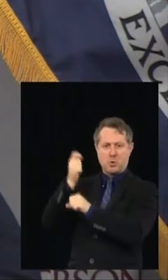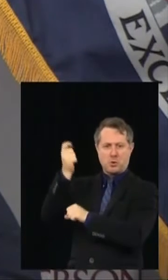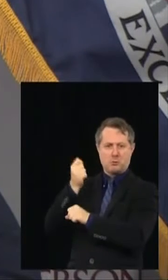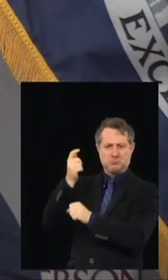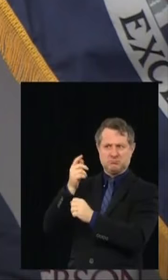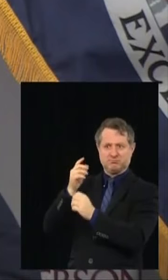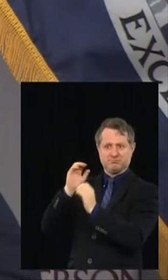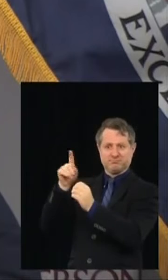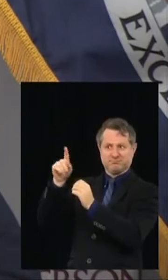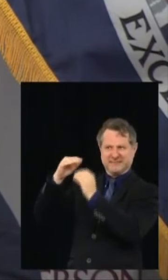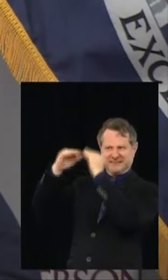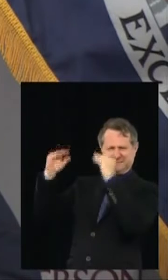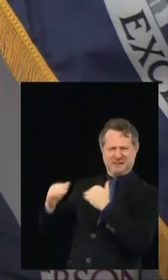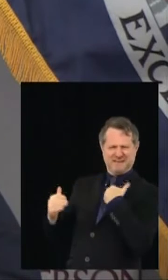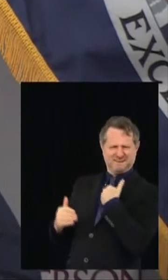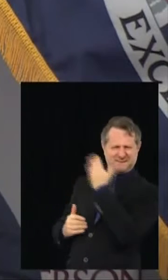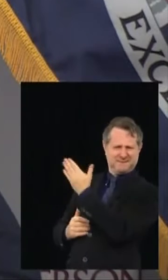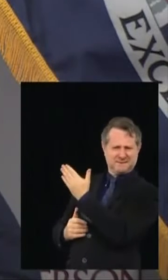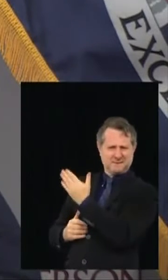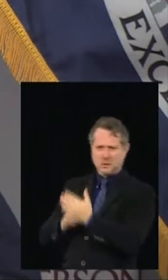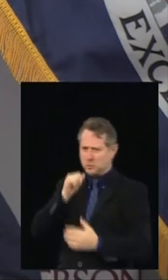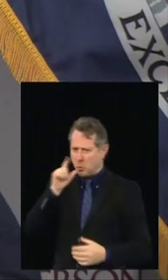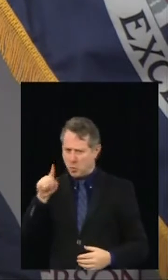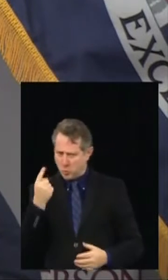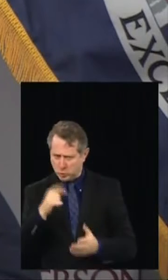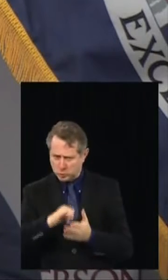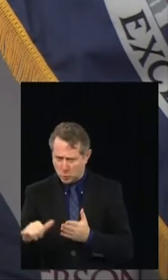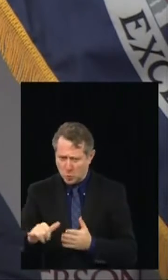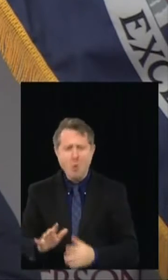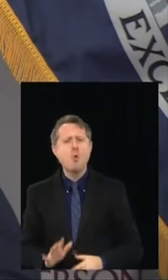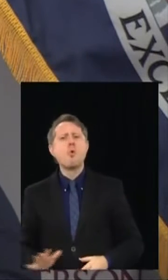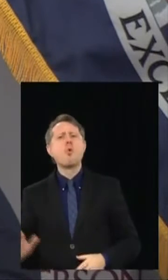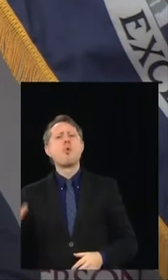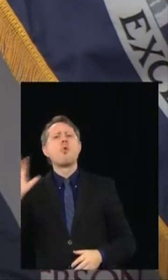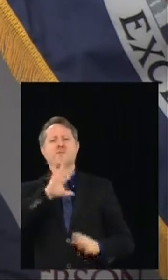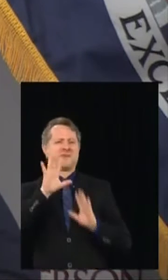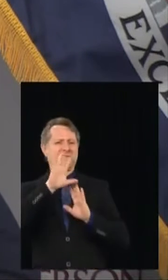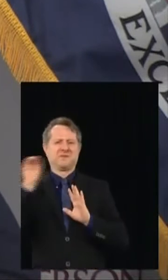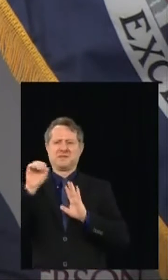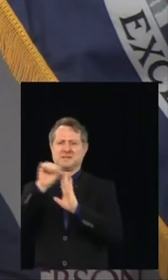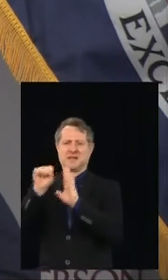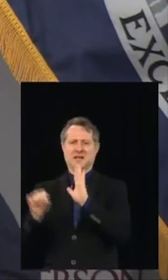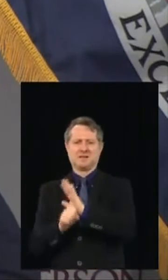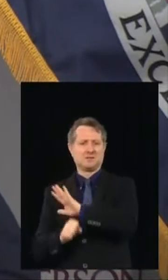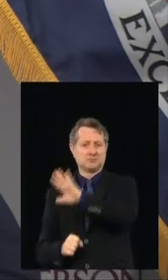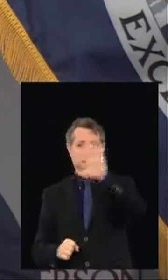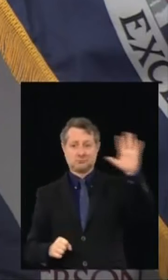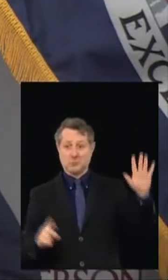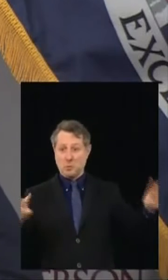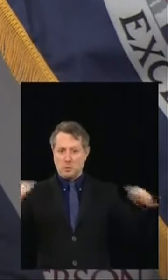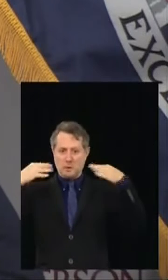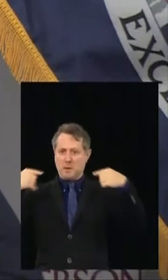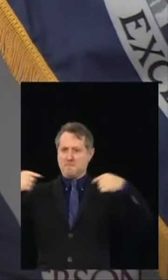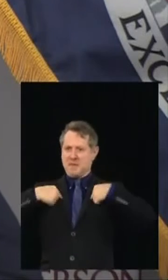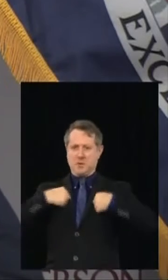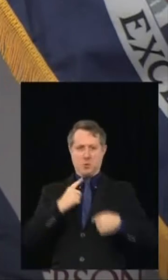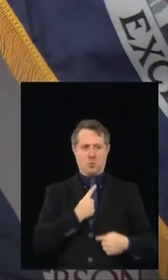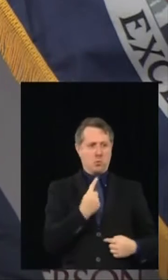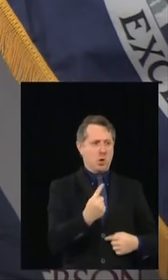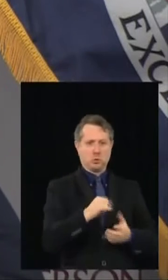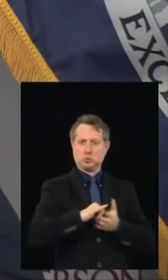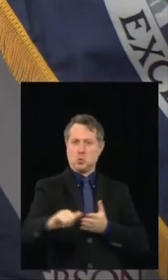state's unemployment systems, because it's not New York, it's every state across the country. You know, we tend to think we're the only ones in New York. I talk to